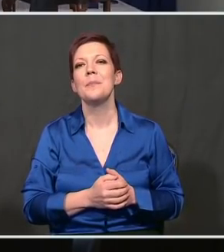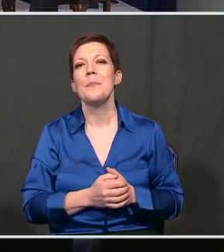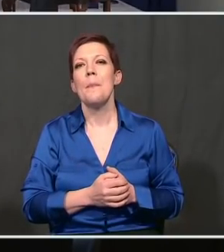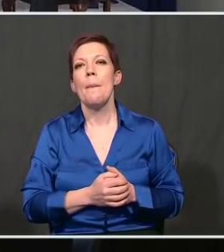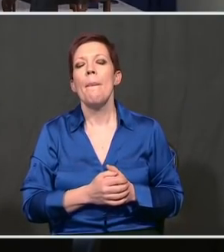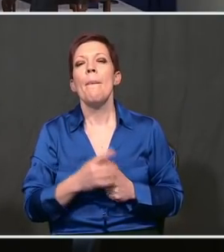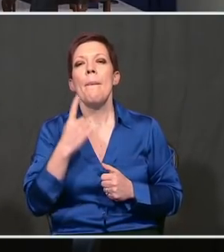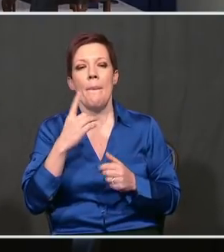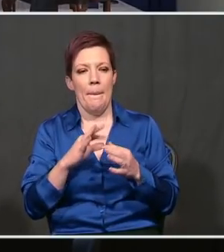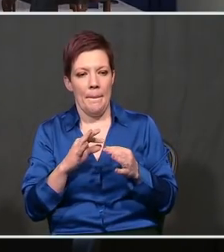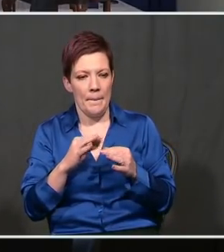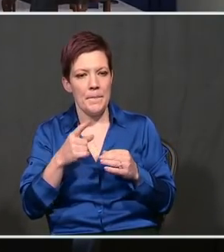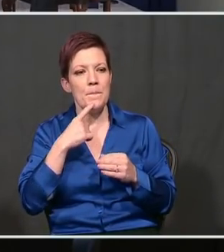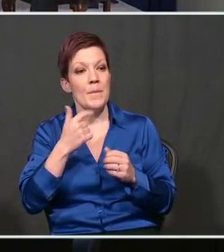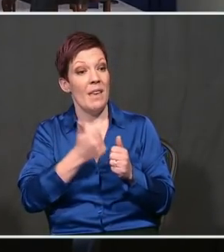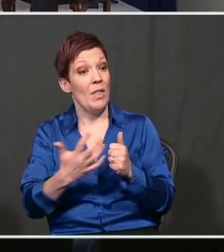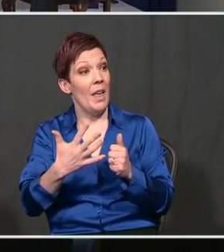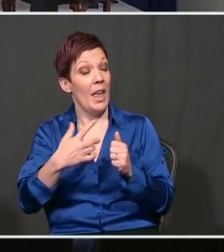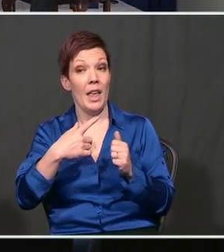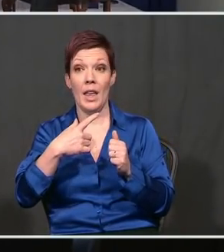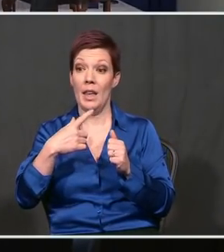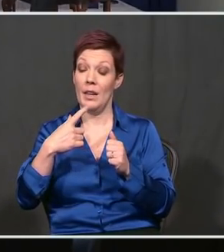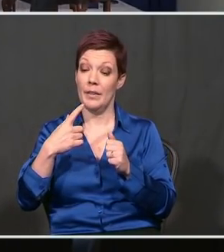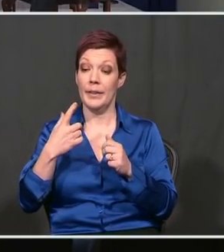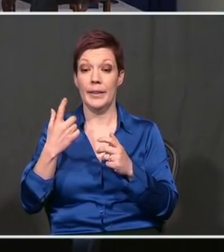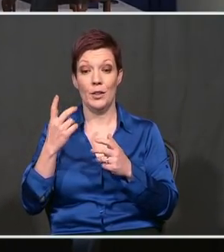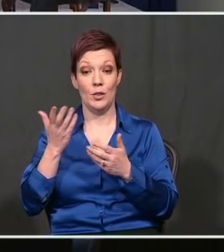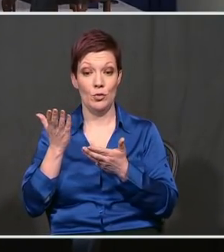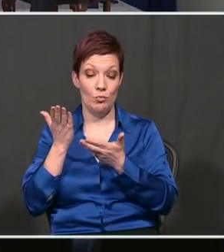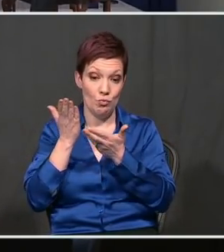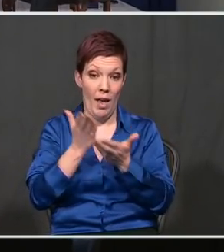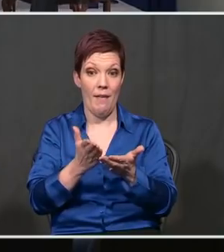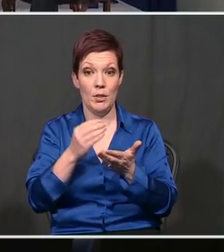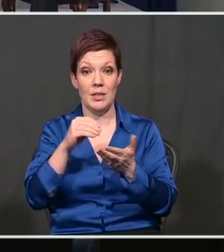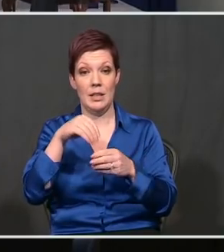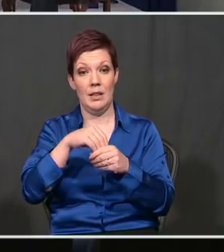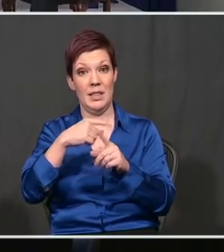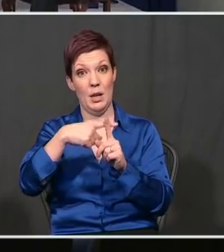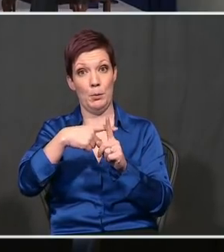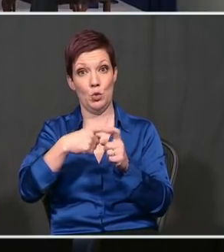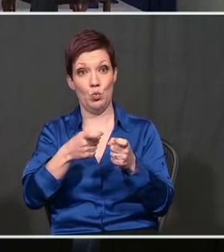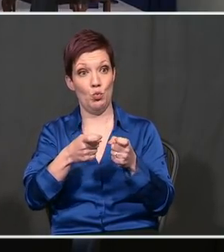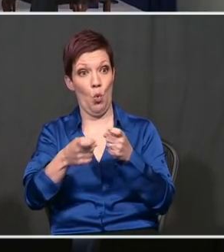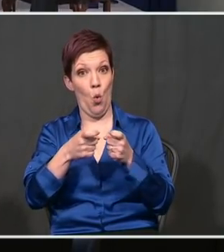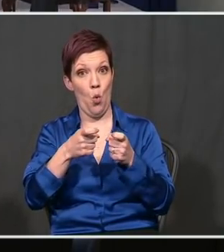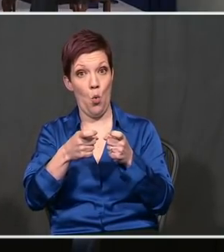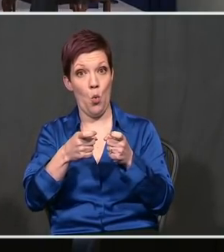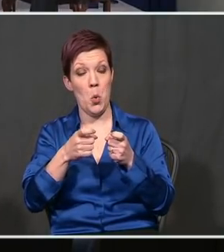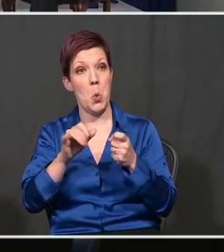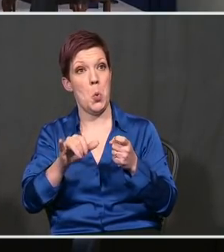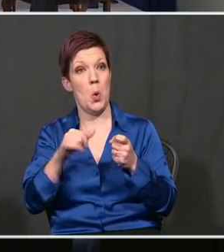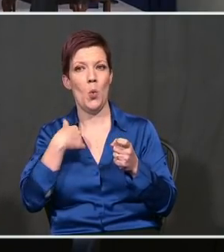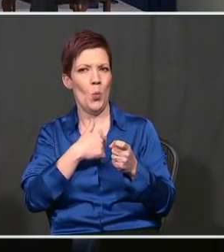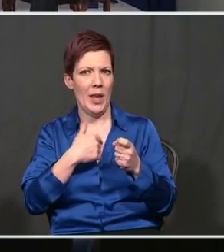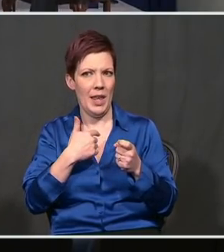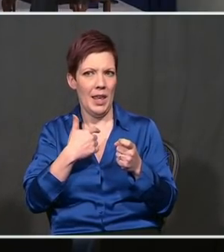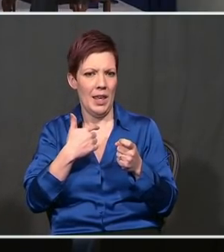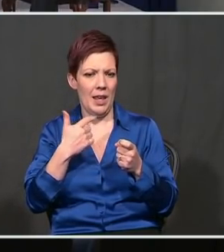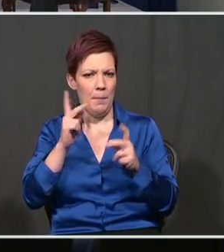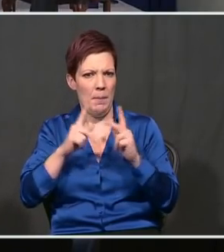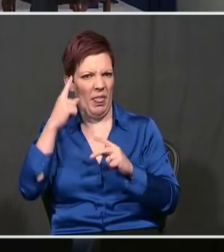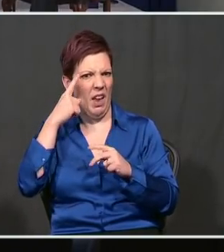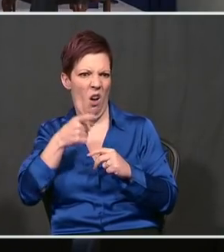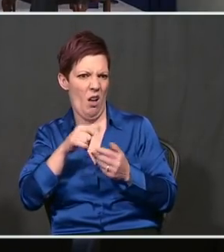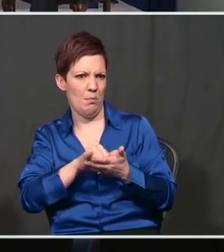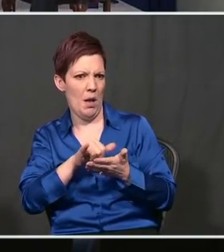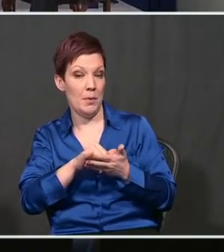that everything travels in a temperature-controlled vehicle or aircraft is we have that, of course. We do that every day with many, many products.